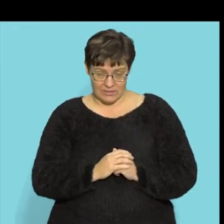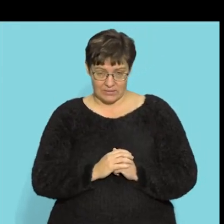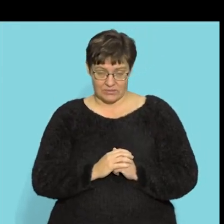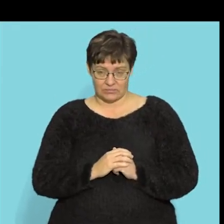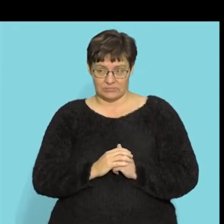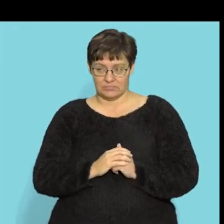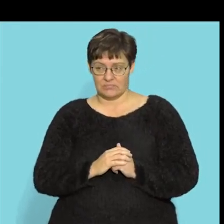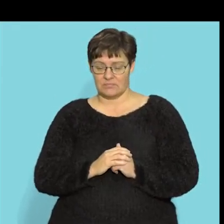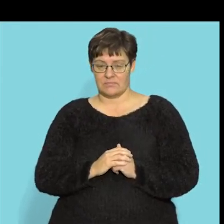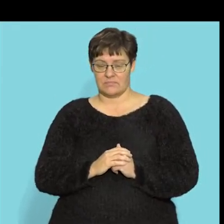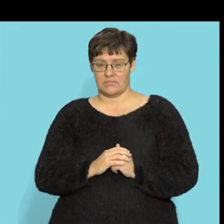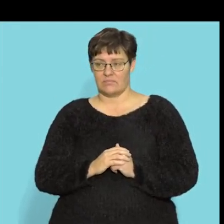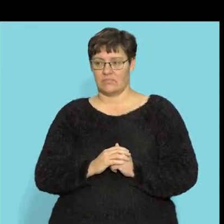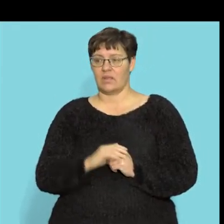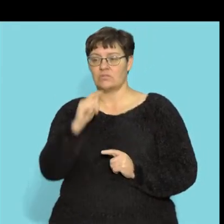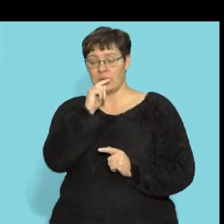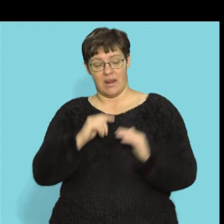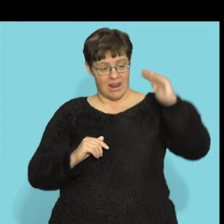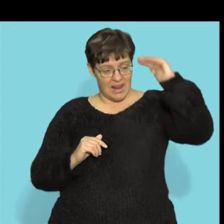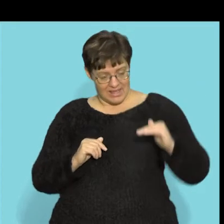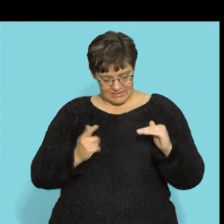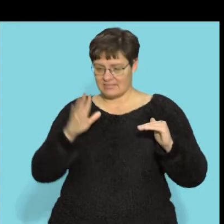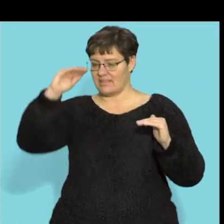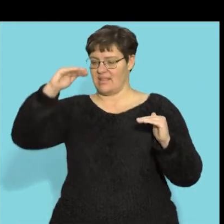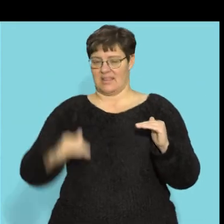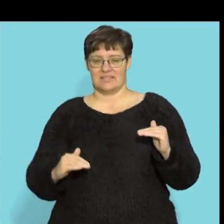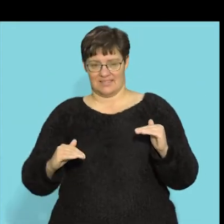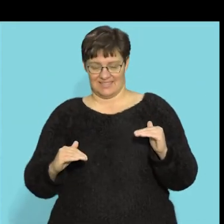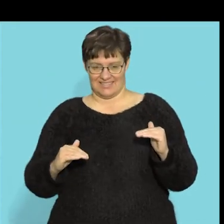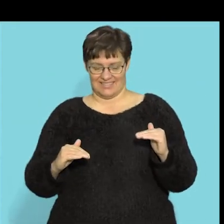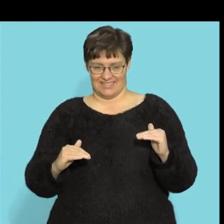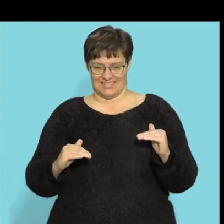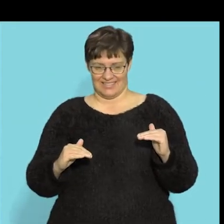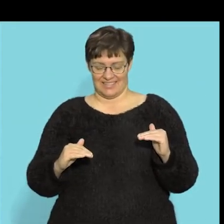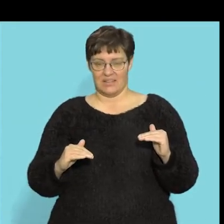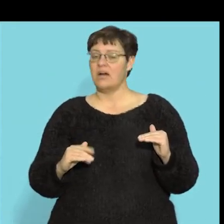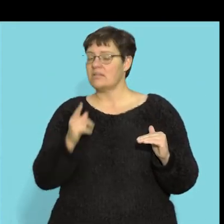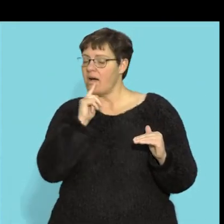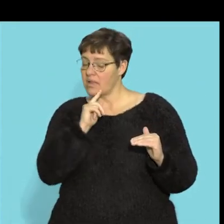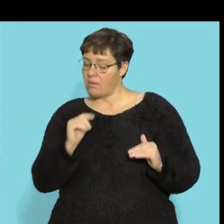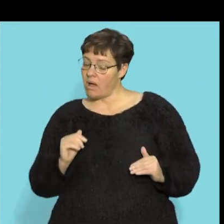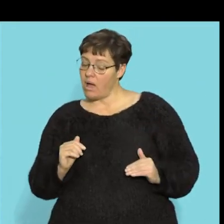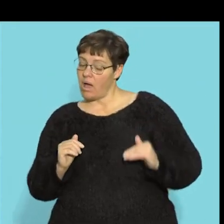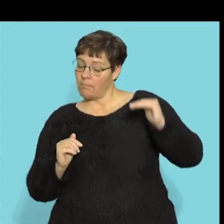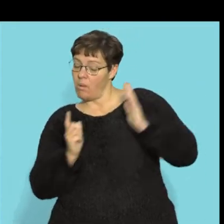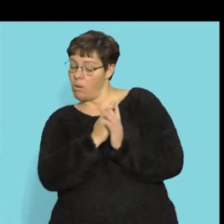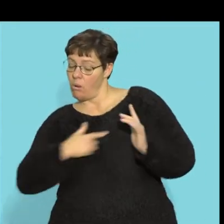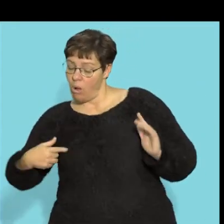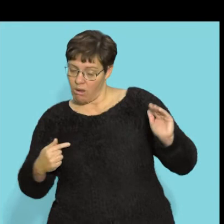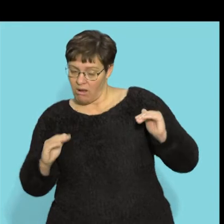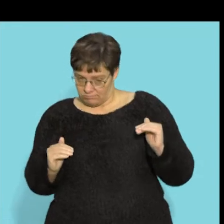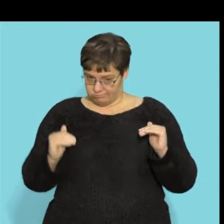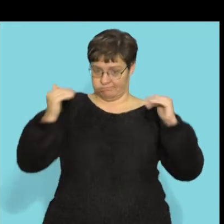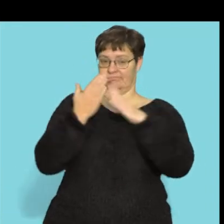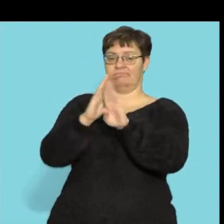wire, and then also the resistance will also increase. So this data is also saying the same. Most